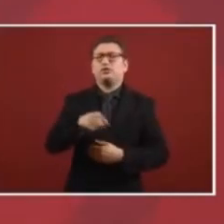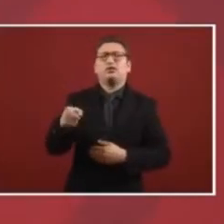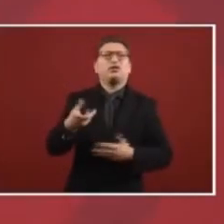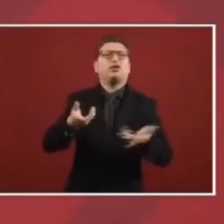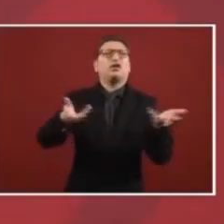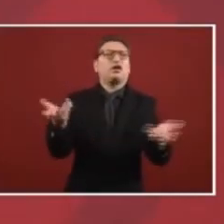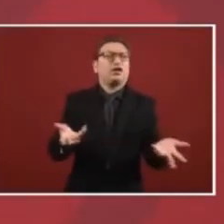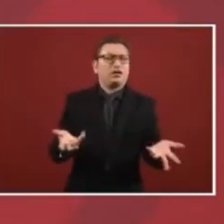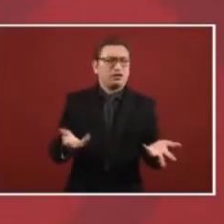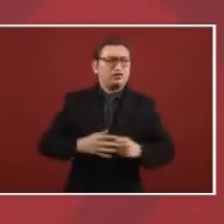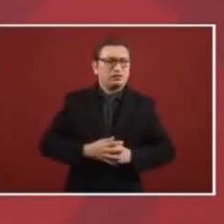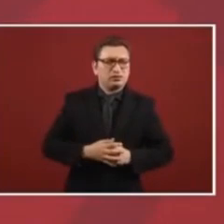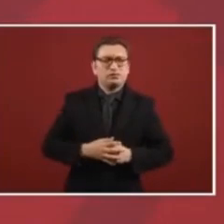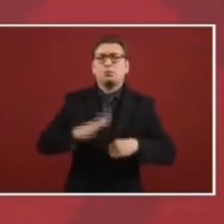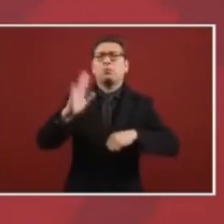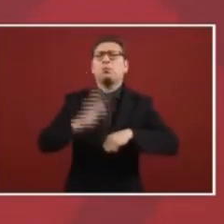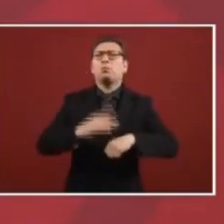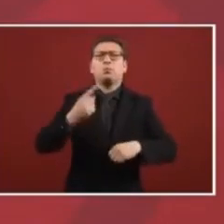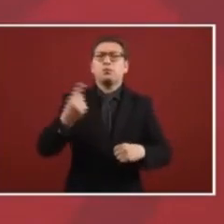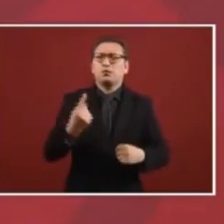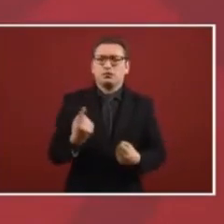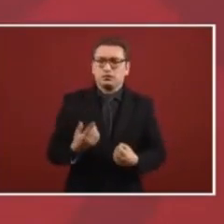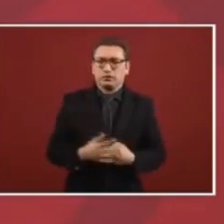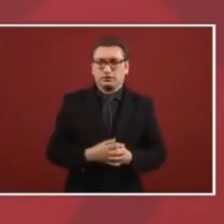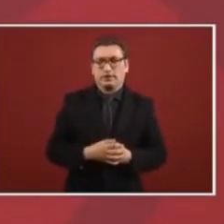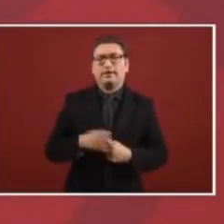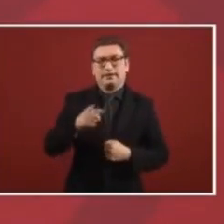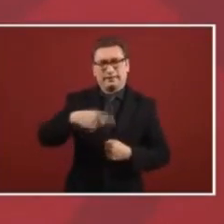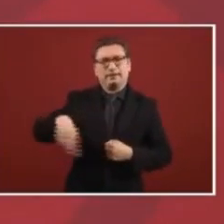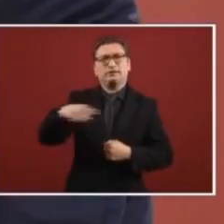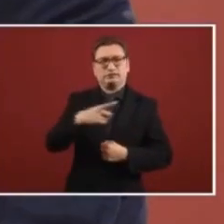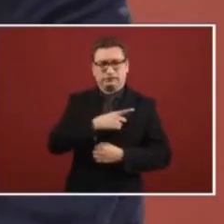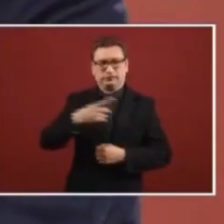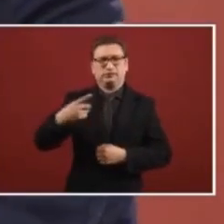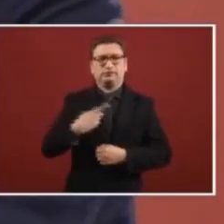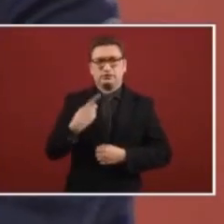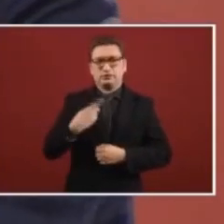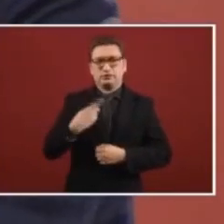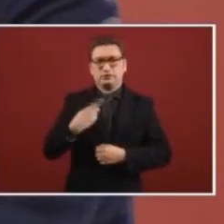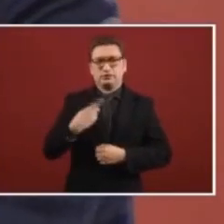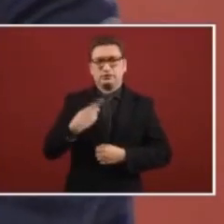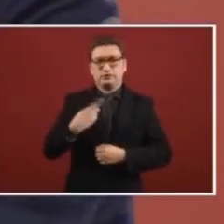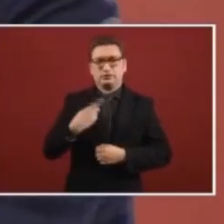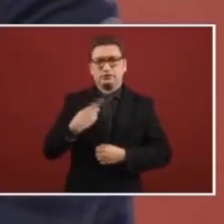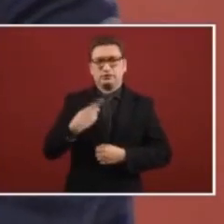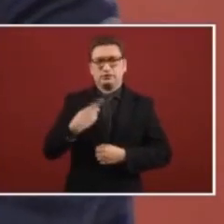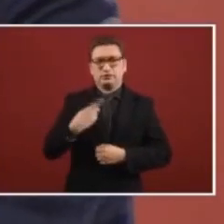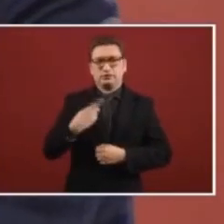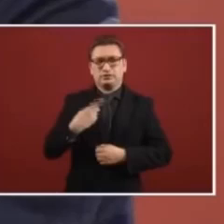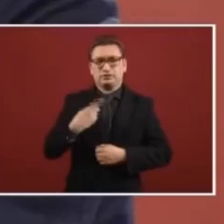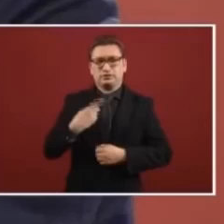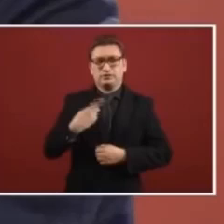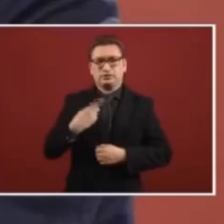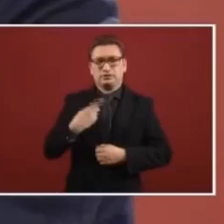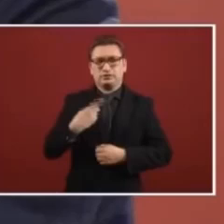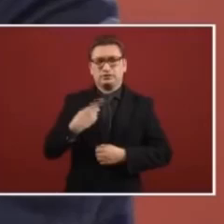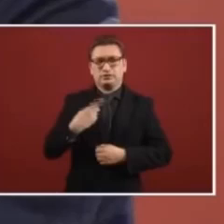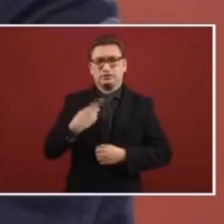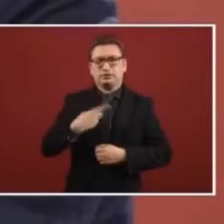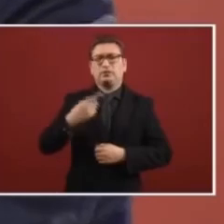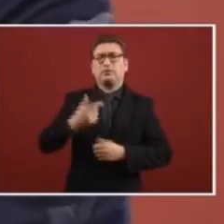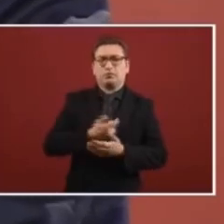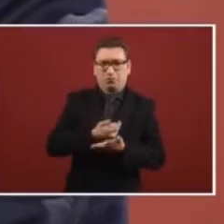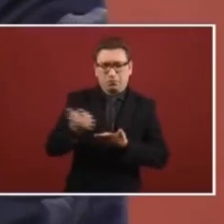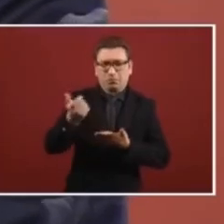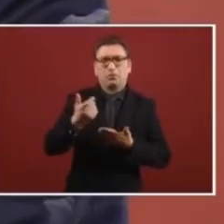do, ¿Por qué se deben de contratar? and why they should be contracted.